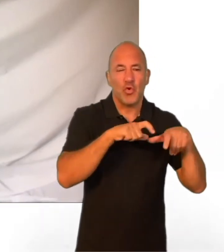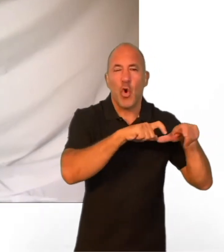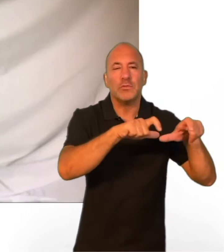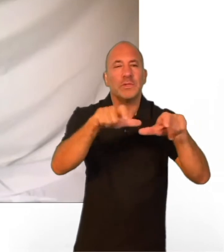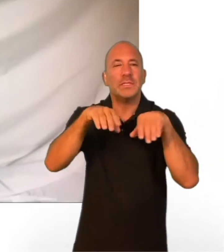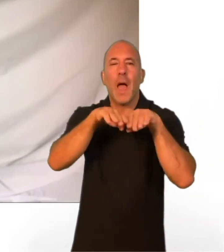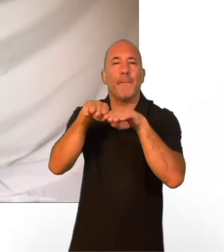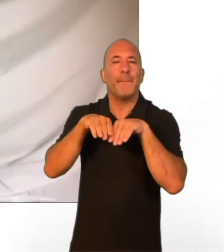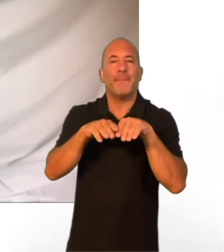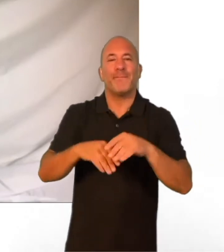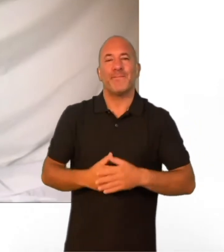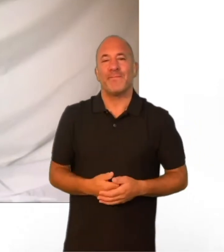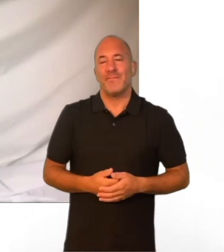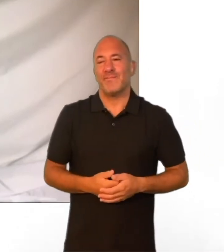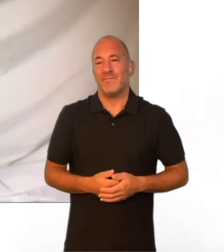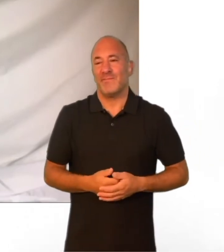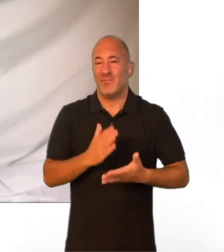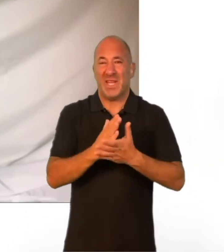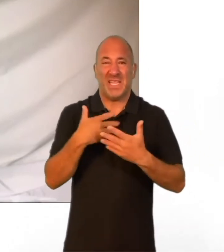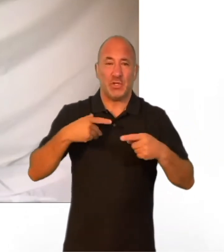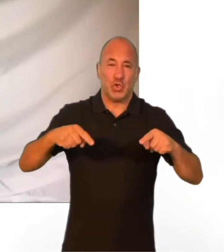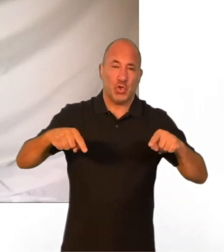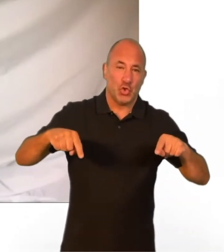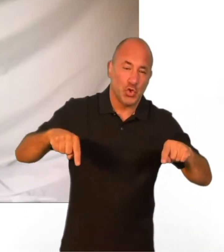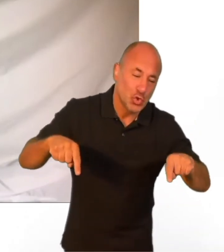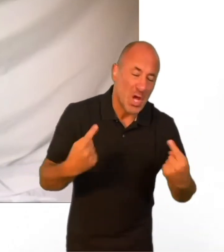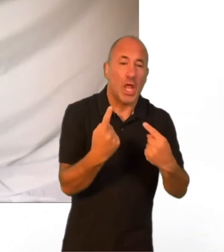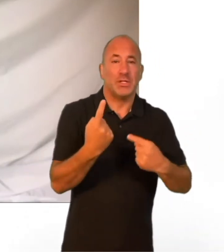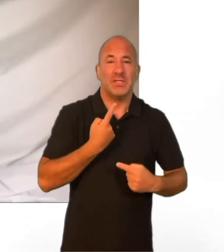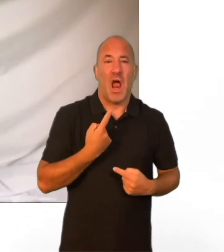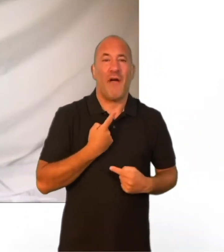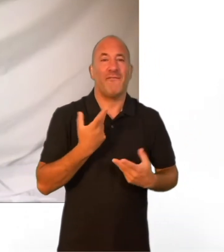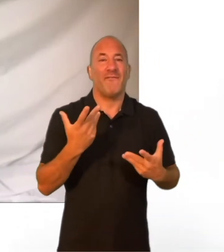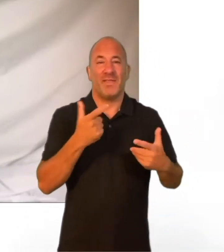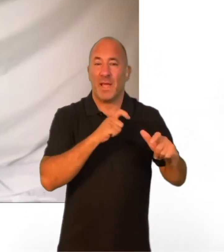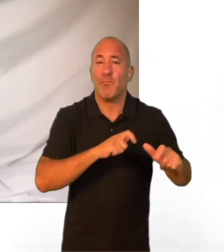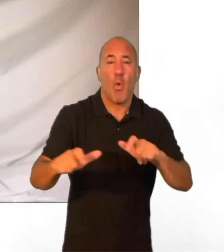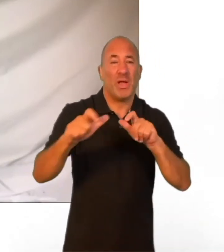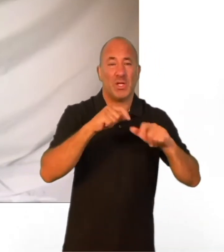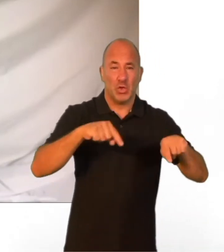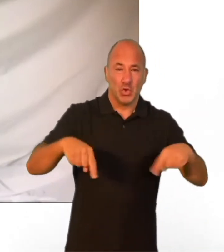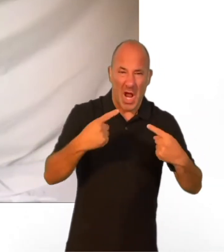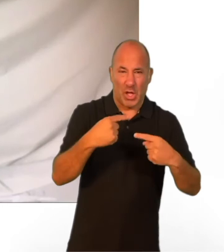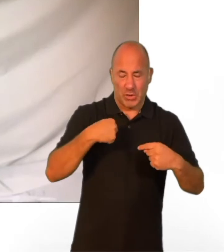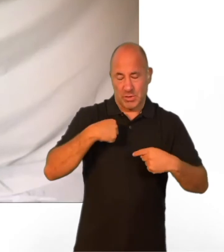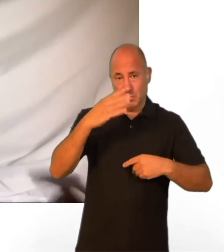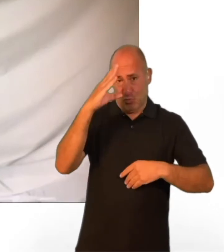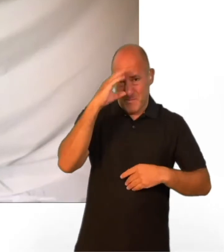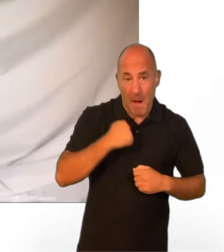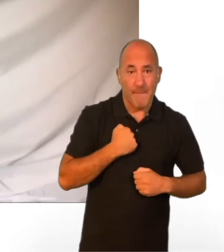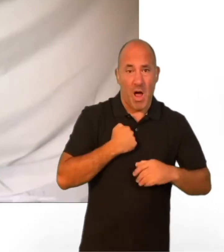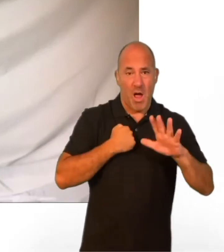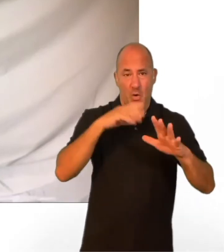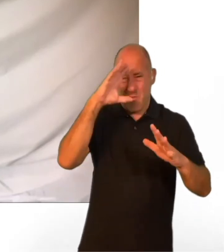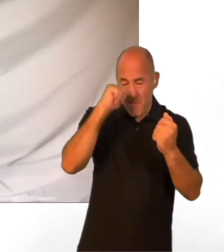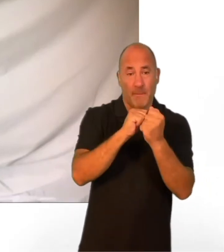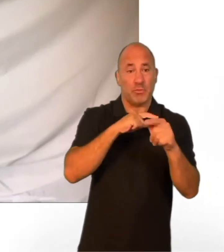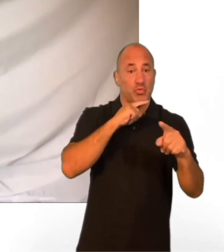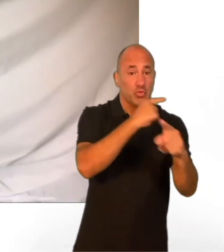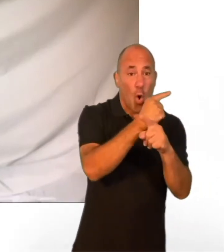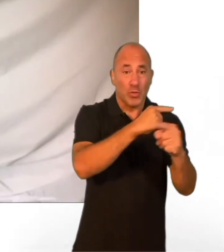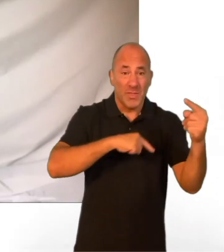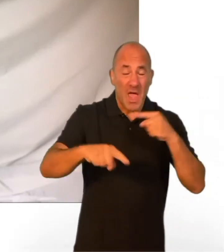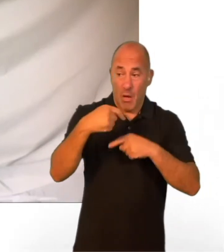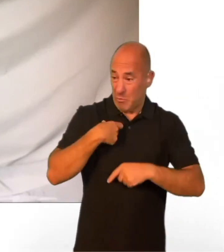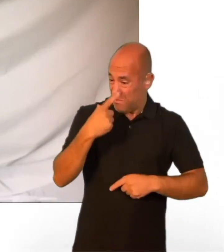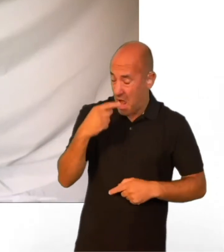just challenging ourselves to constantly do better and challenging ourselves to remember to hold these conversations when we